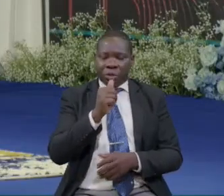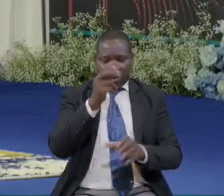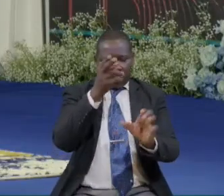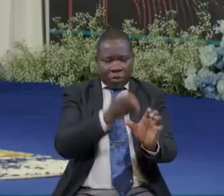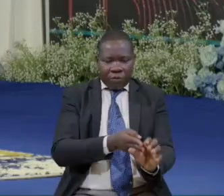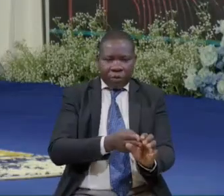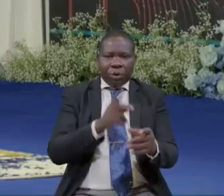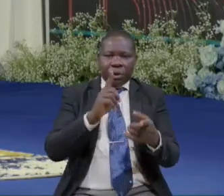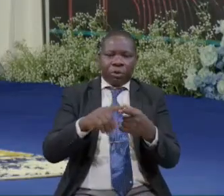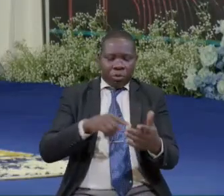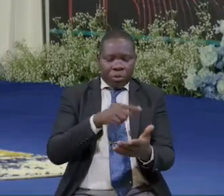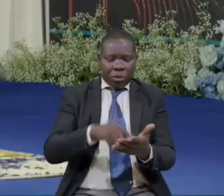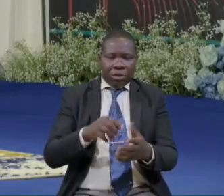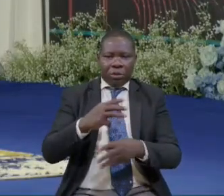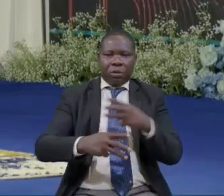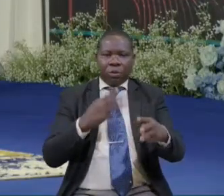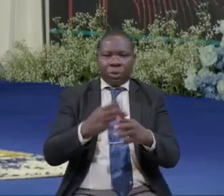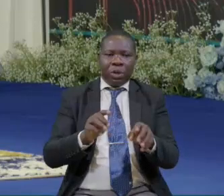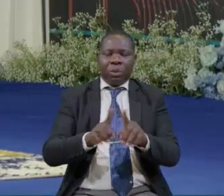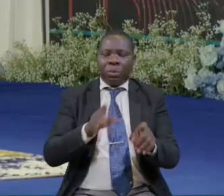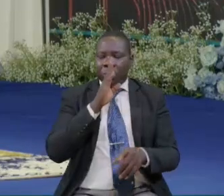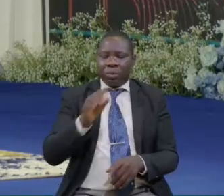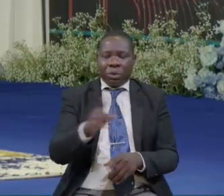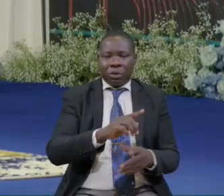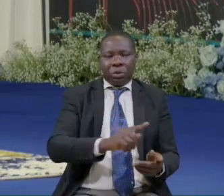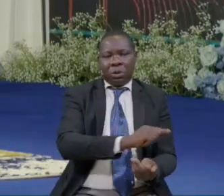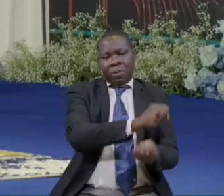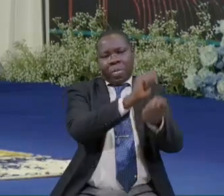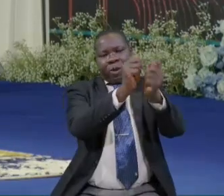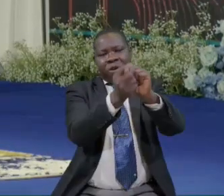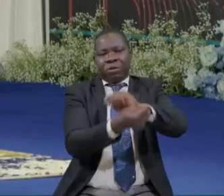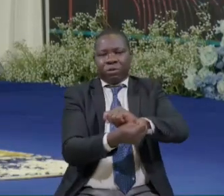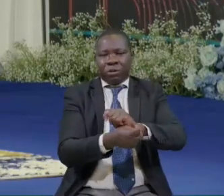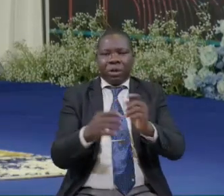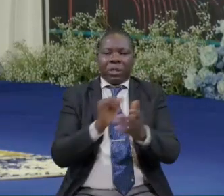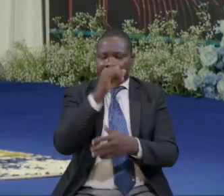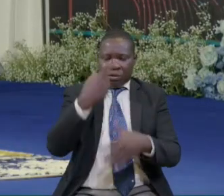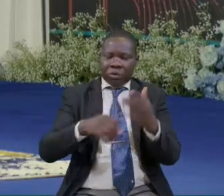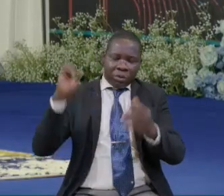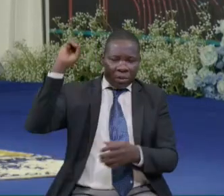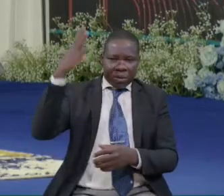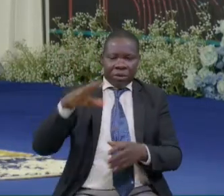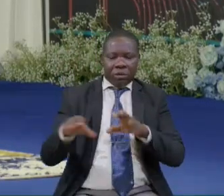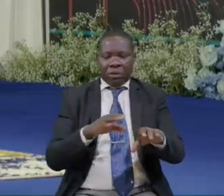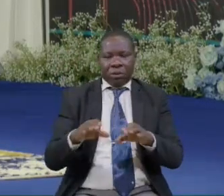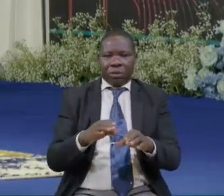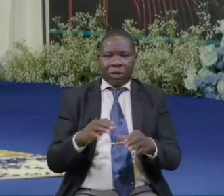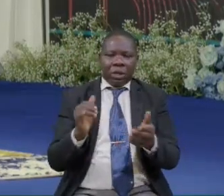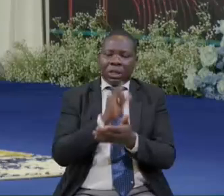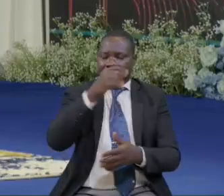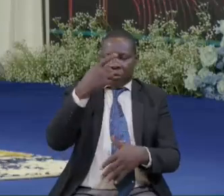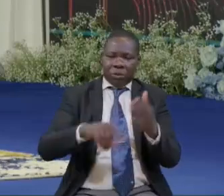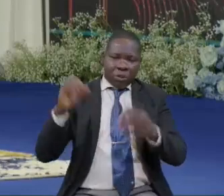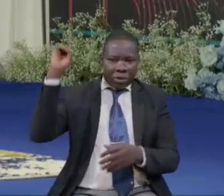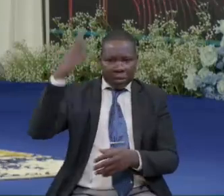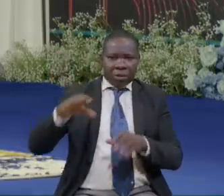world, but be ye transformed. That's what grace does. That's what grace does. Don't allow anybody